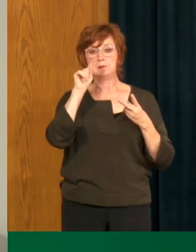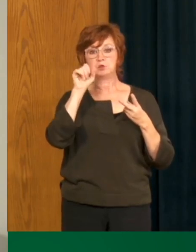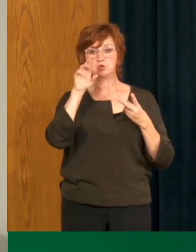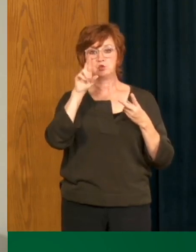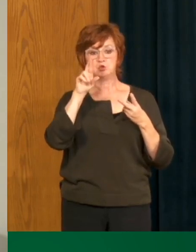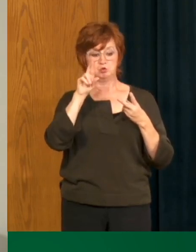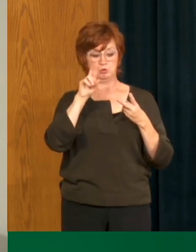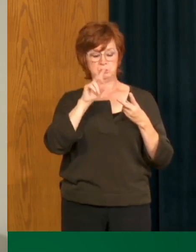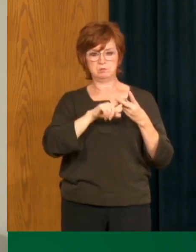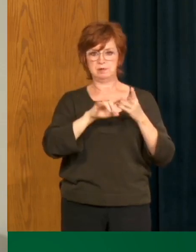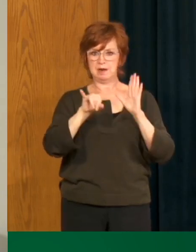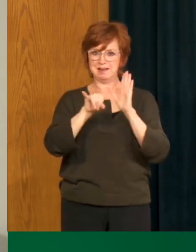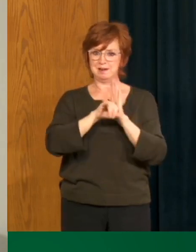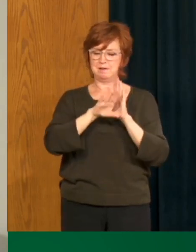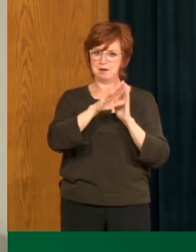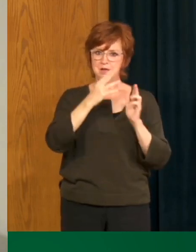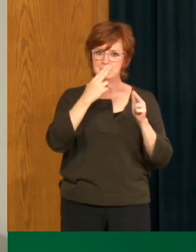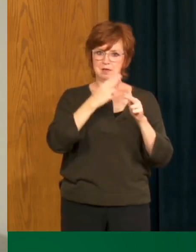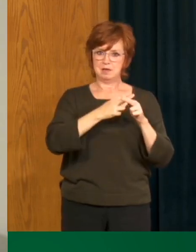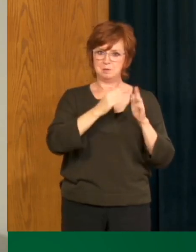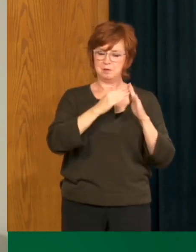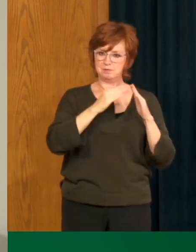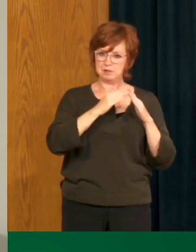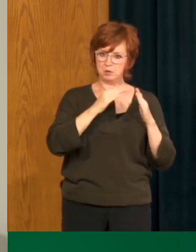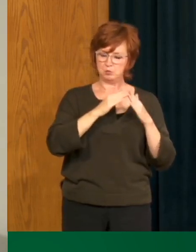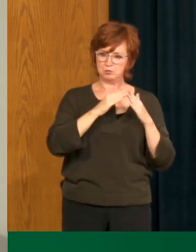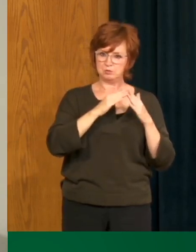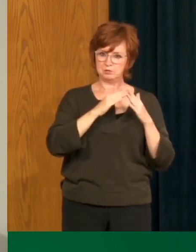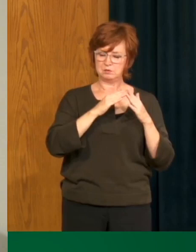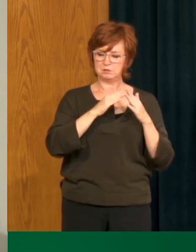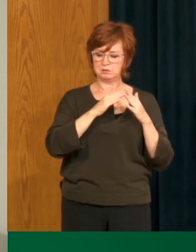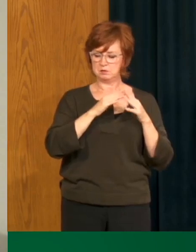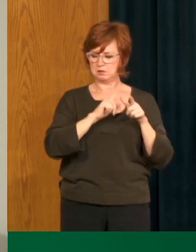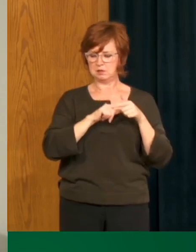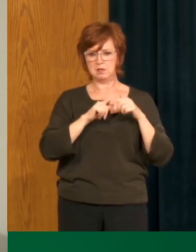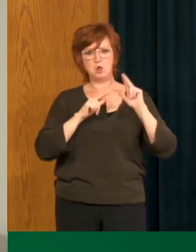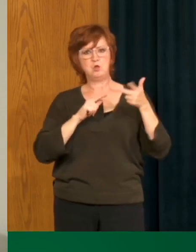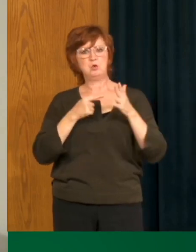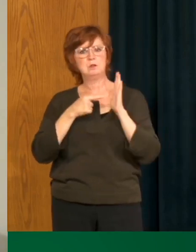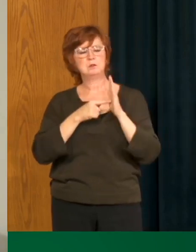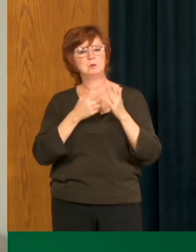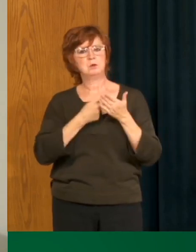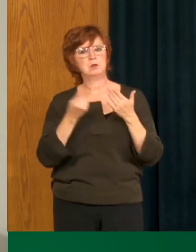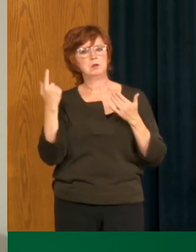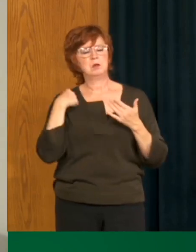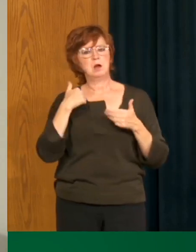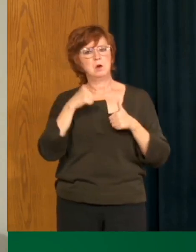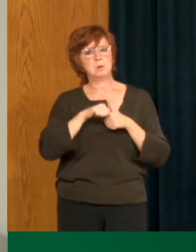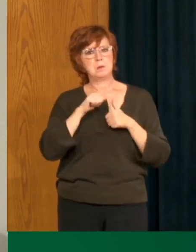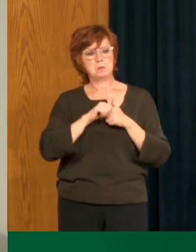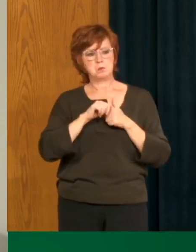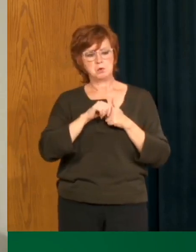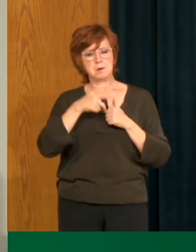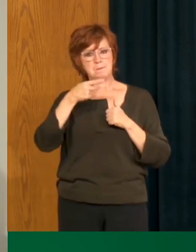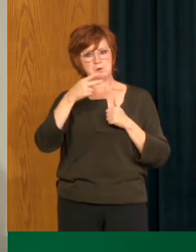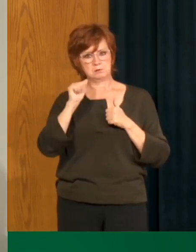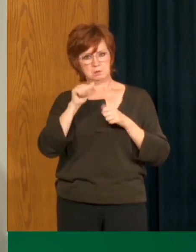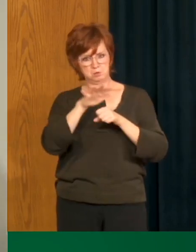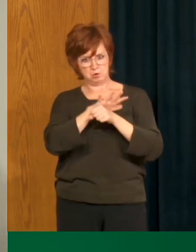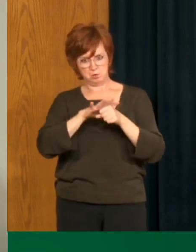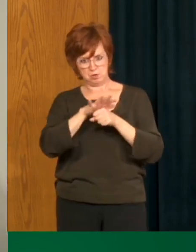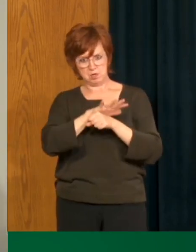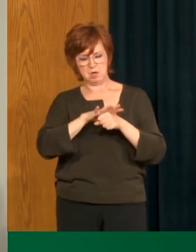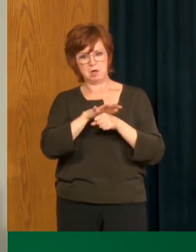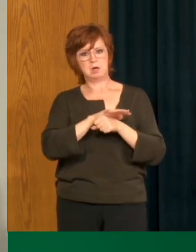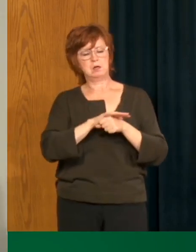in the north. So where required, we do become specific. Similarly, a couple of weeks back, we had an alert for the PAN area, Prince Alberton area, so that's a